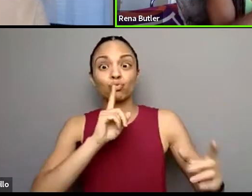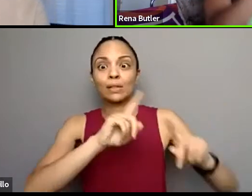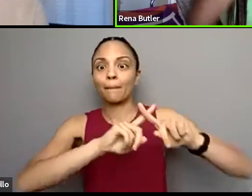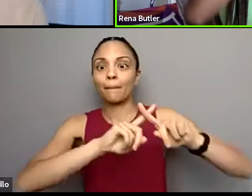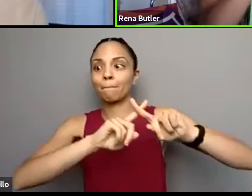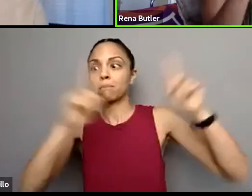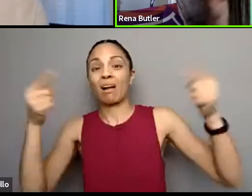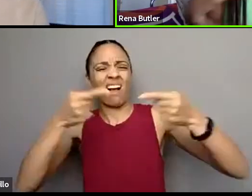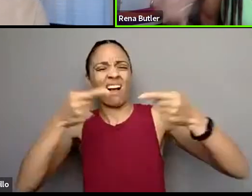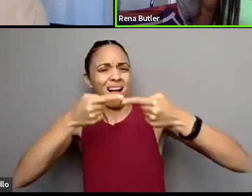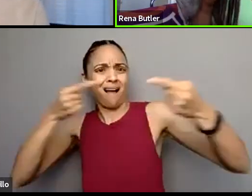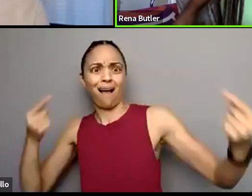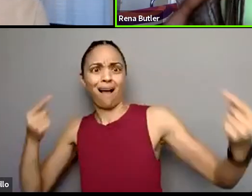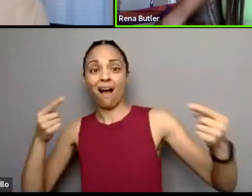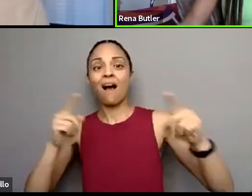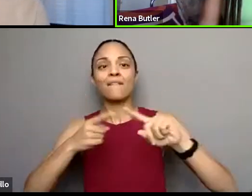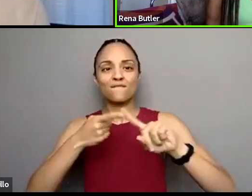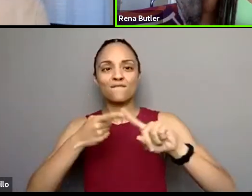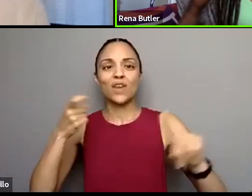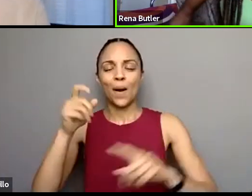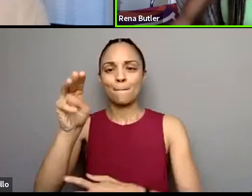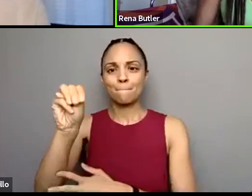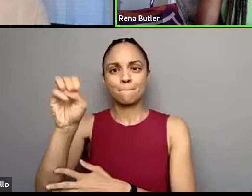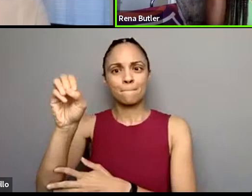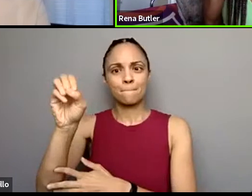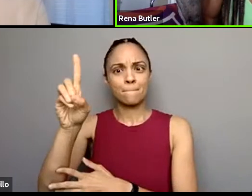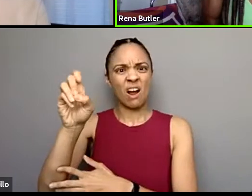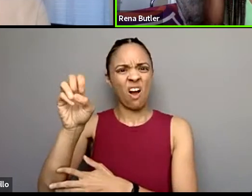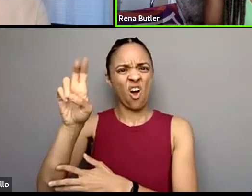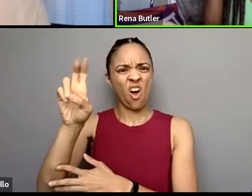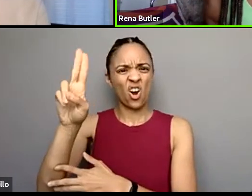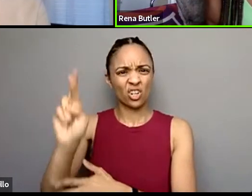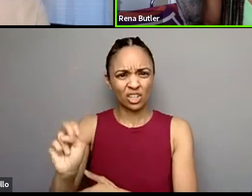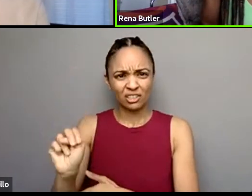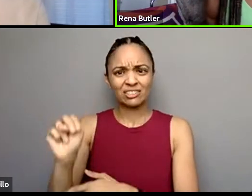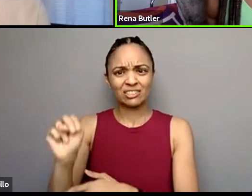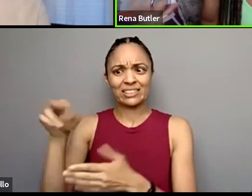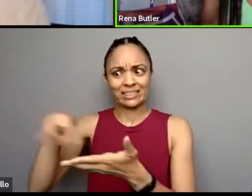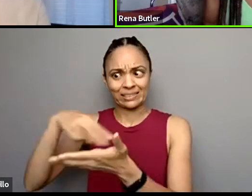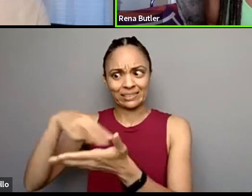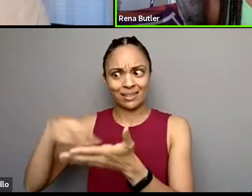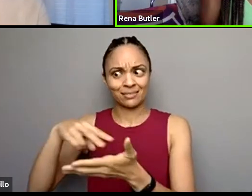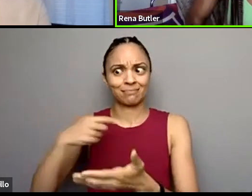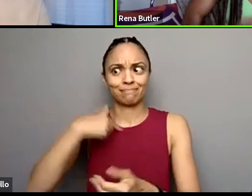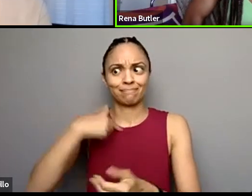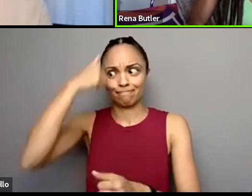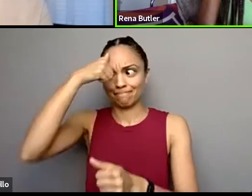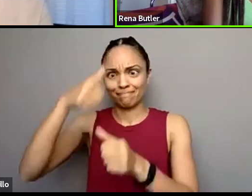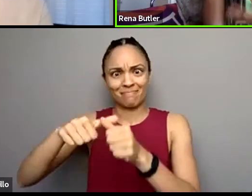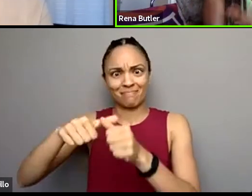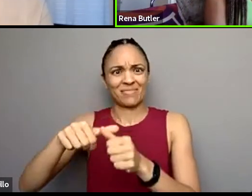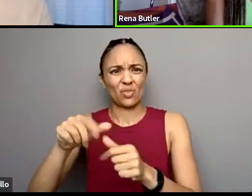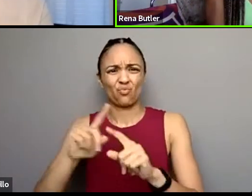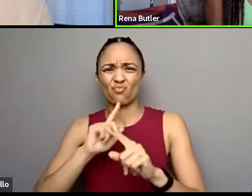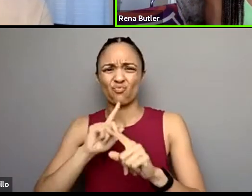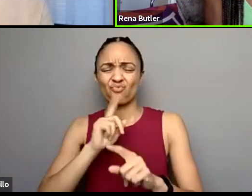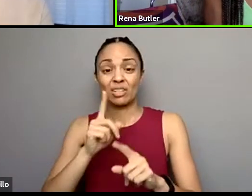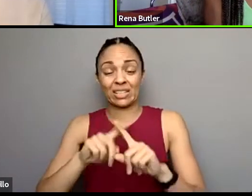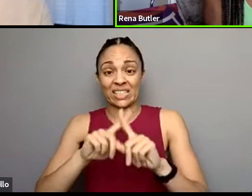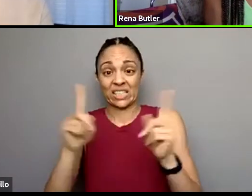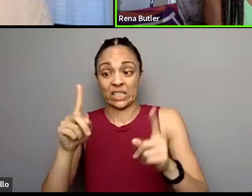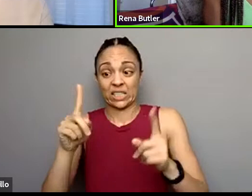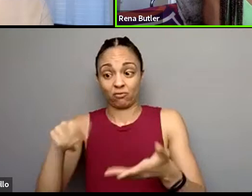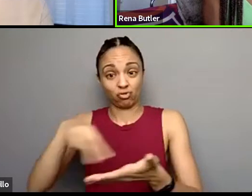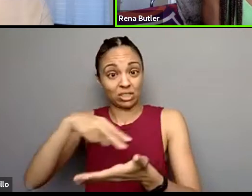was taking from somatics and rolling on the floor and, you know, getting ready and still, you know, training my